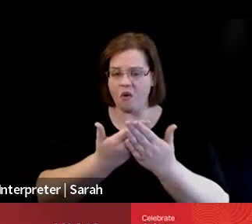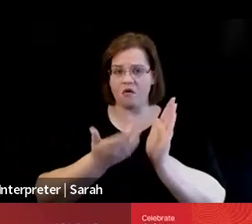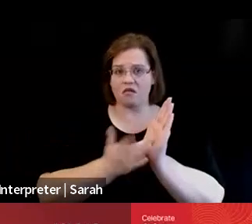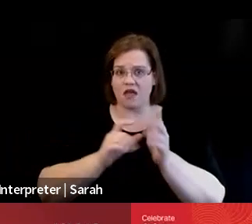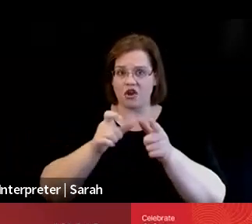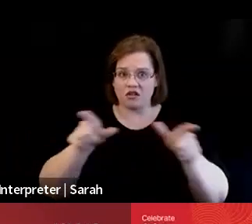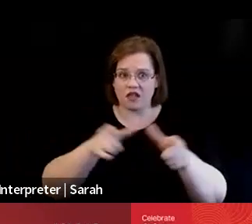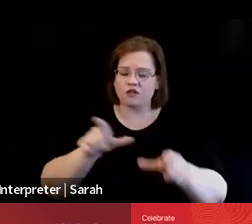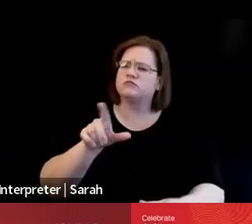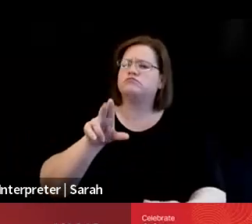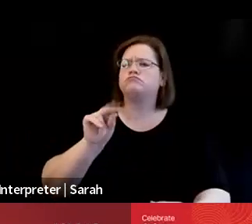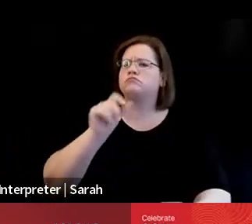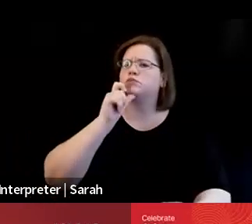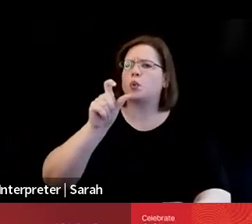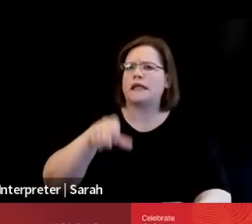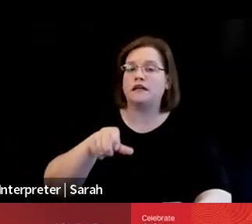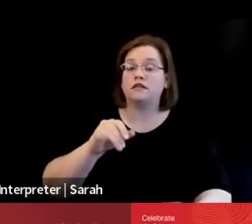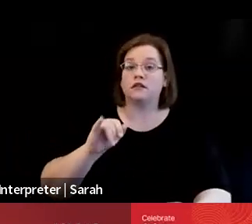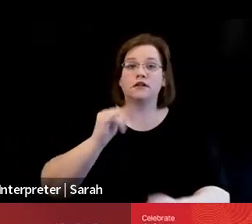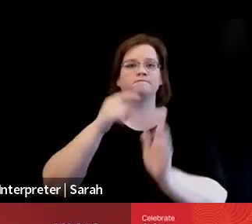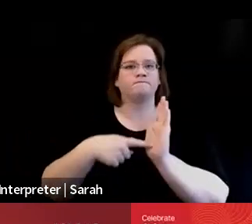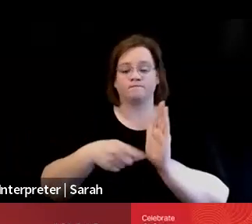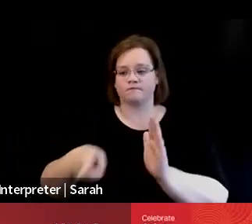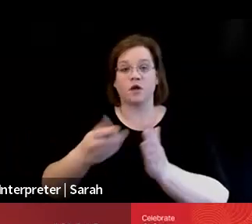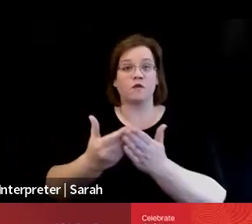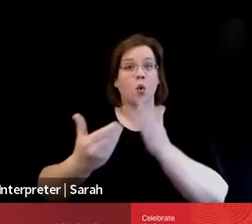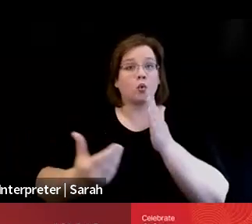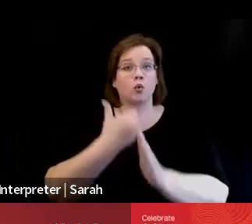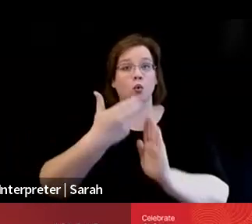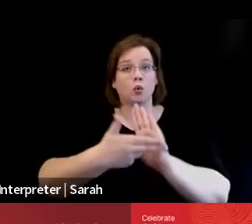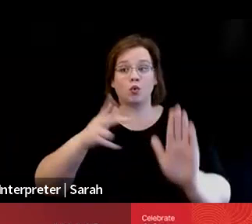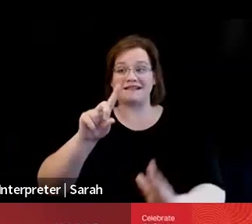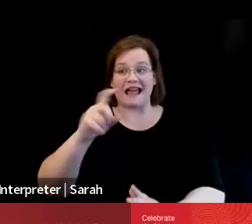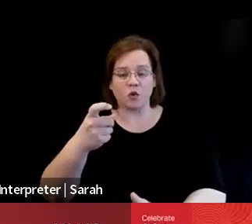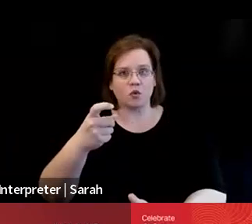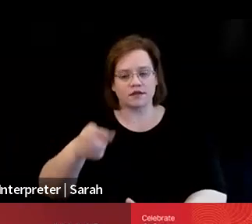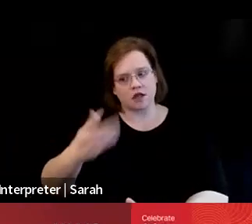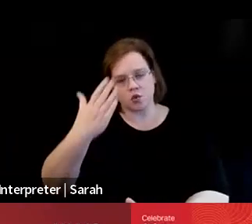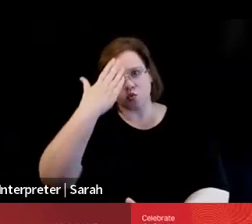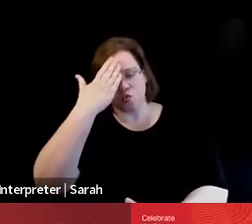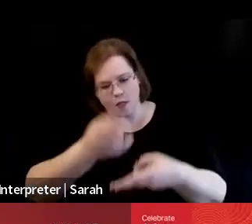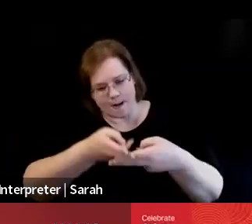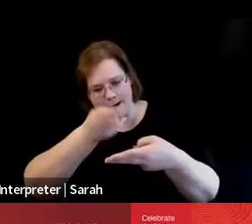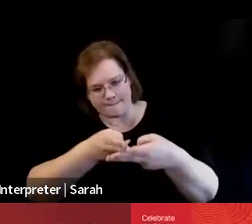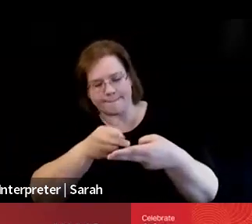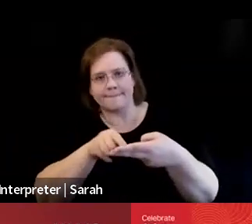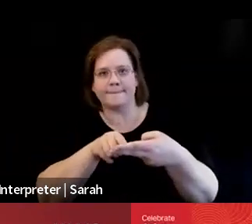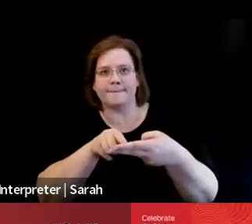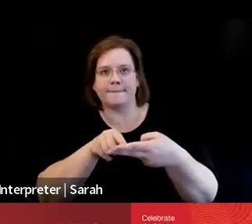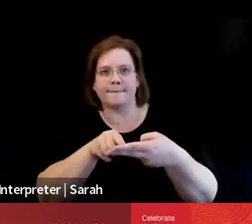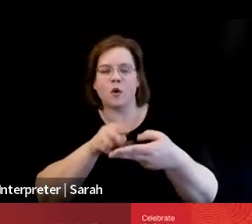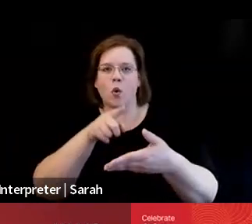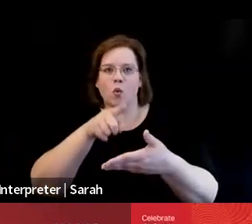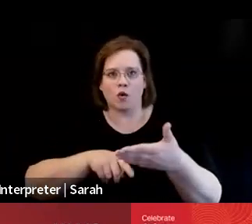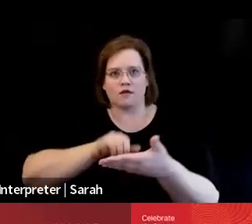language? We don't. If a patient has a new diagnosis, they need to know the name of that diagnosis. And they need